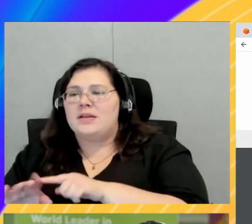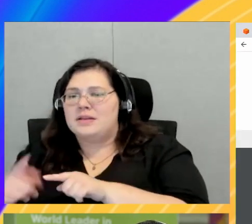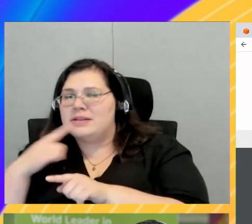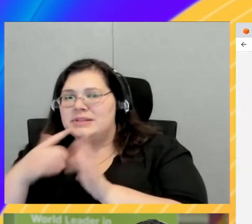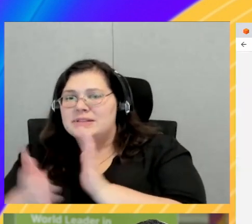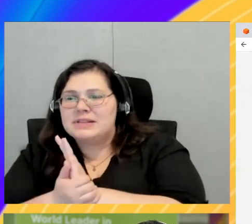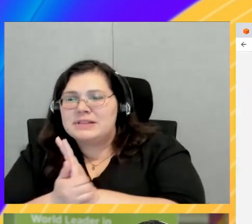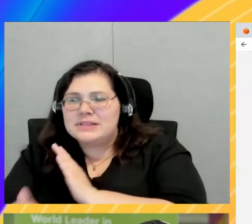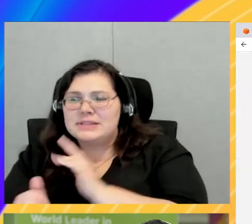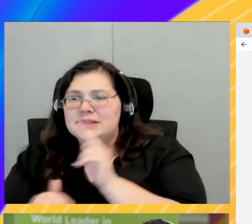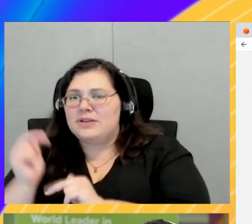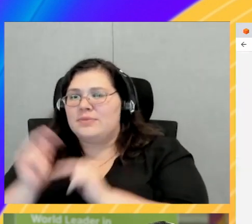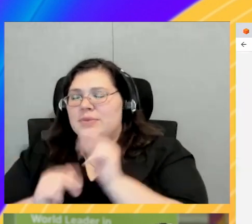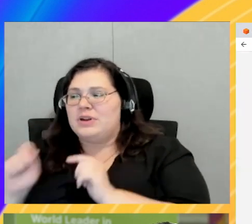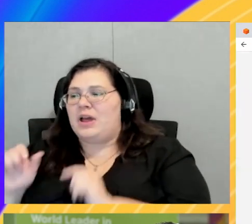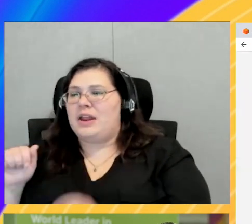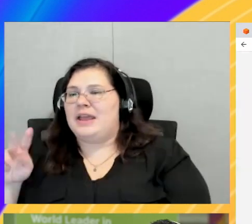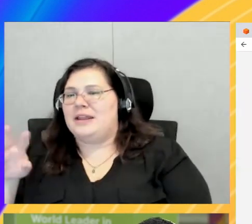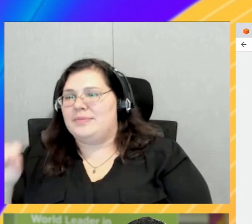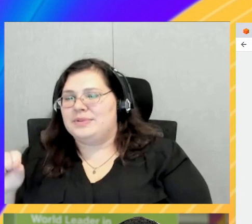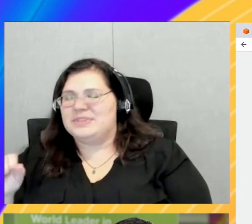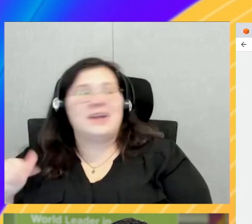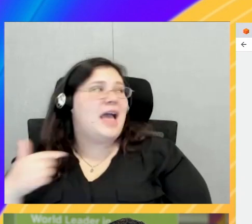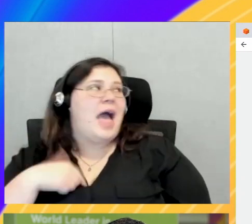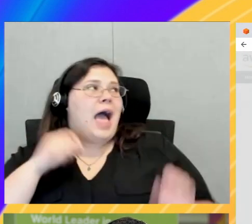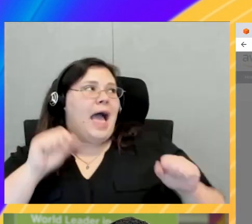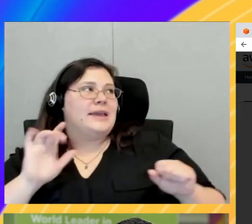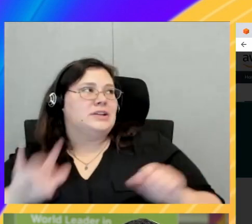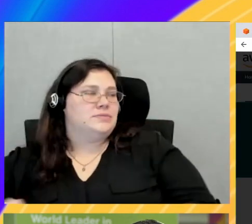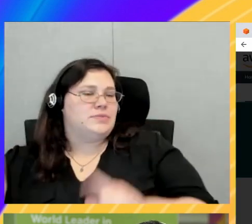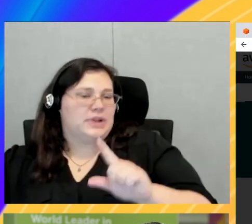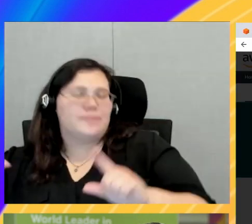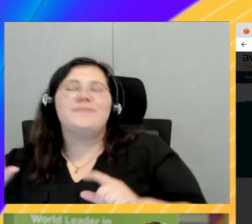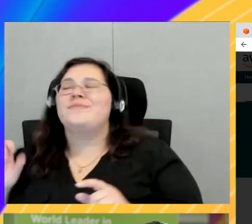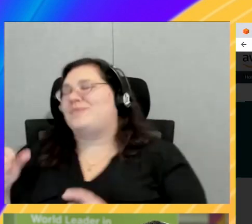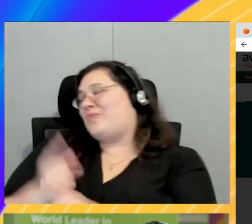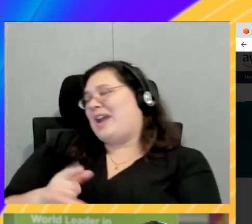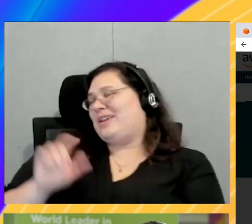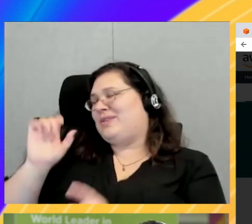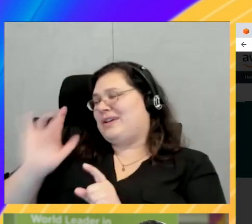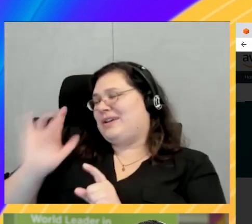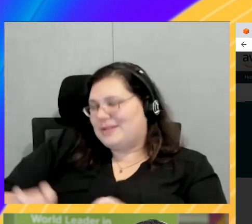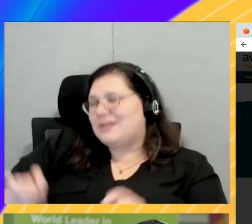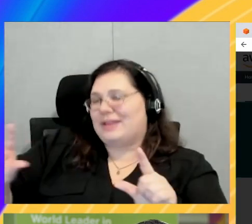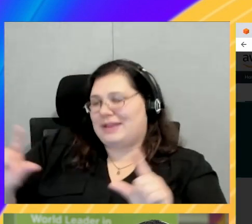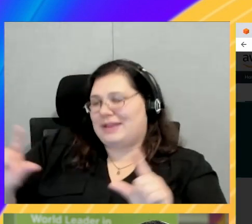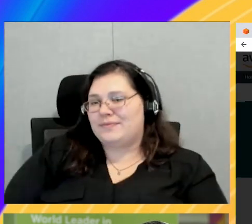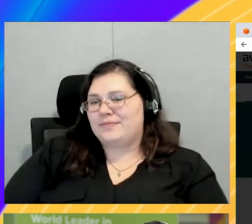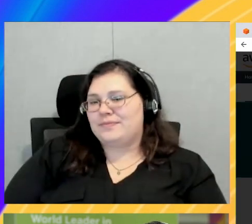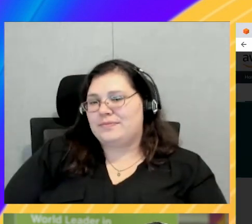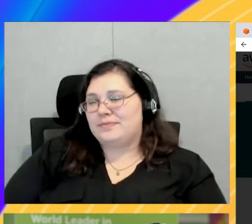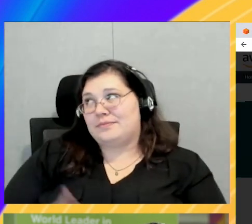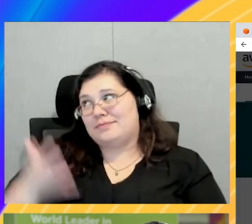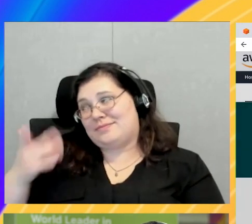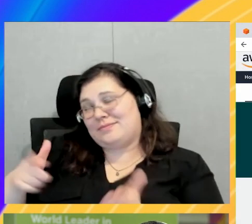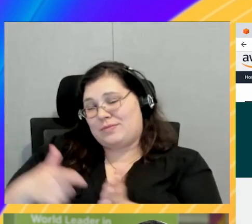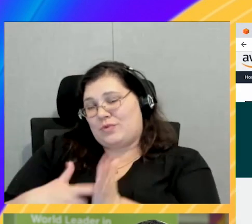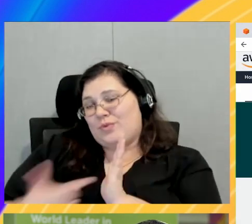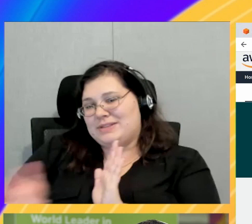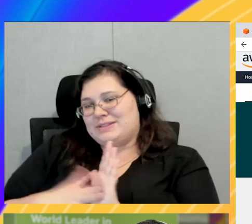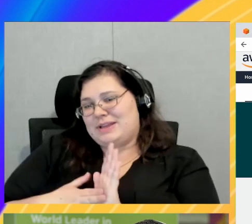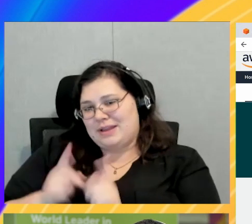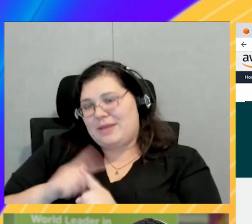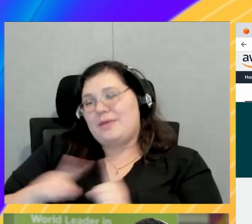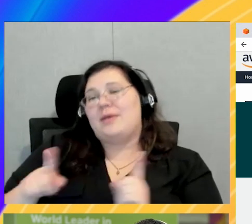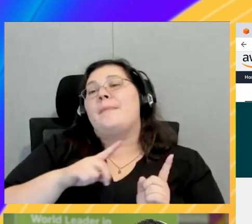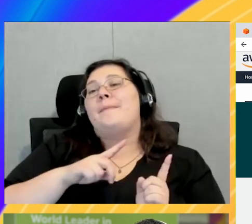explore.skillbuilder.aws. I could just bring up Skill Builder. You could also just click on it for me. Thank you for doing that. You might have to sign in, but you saw that it pulls you into Skill Builder. So if you were